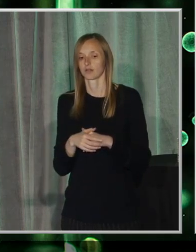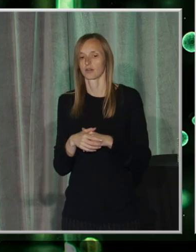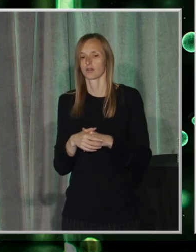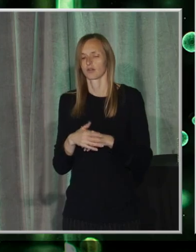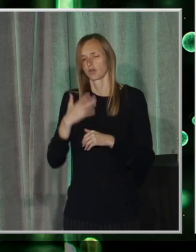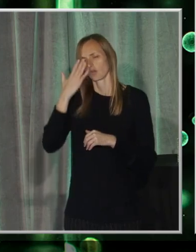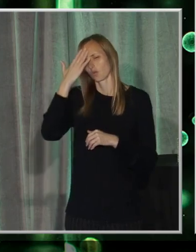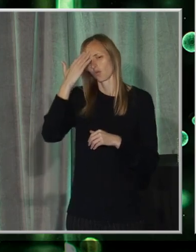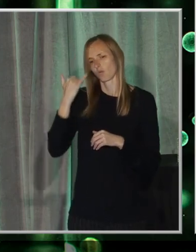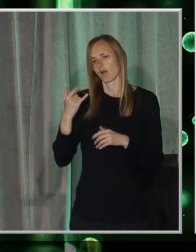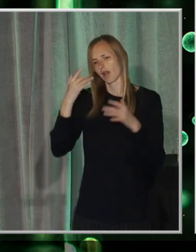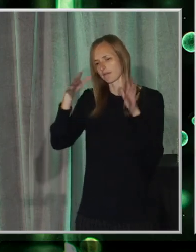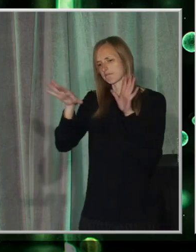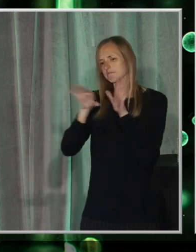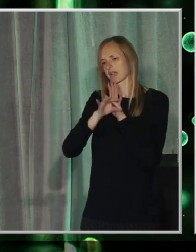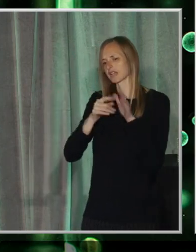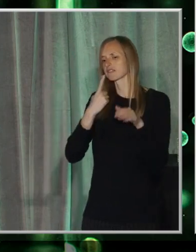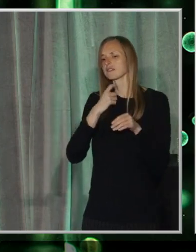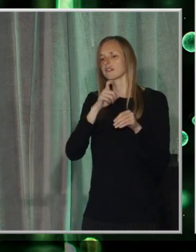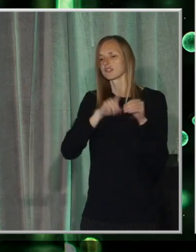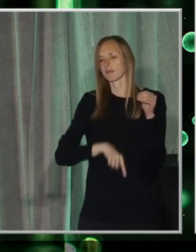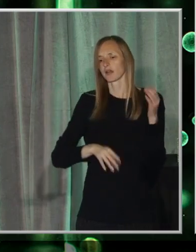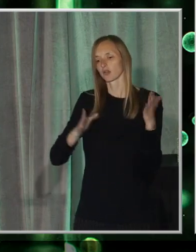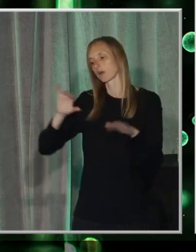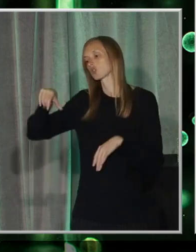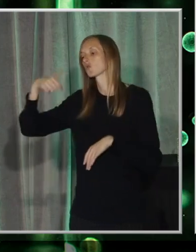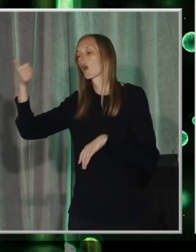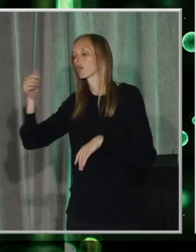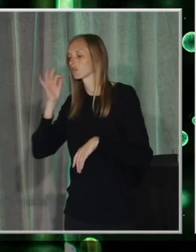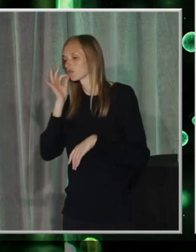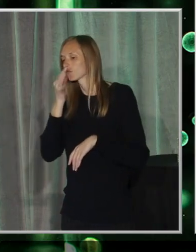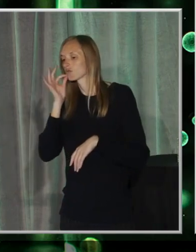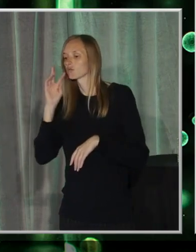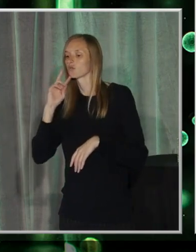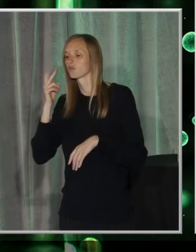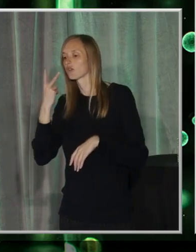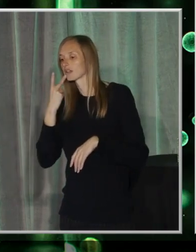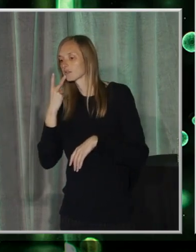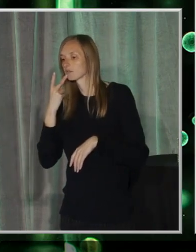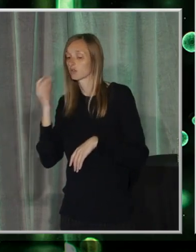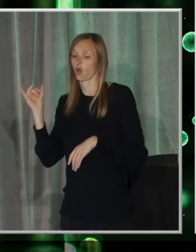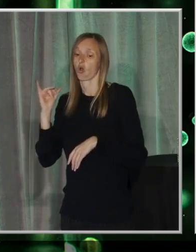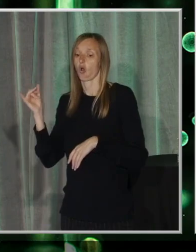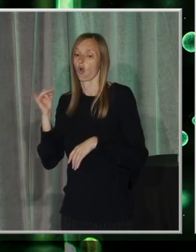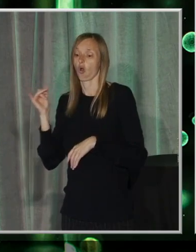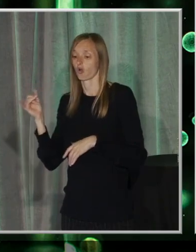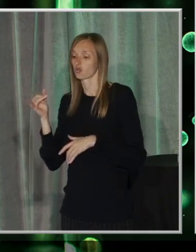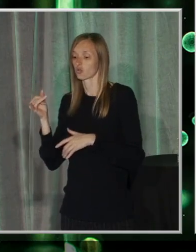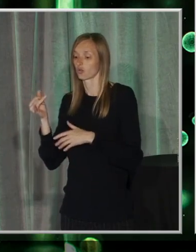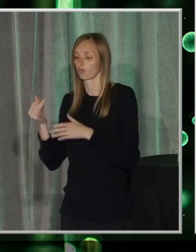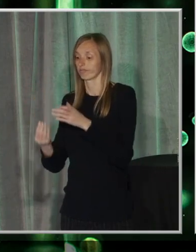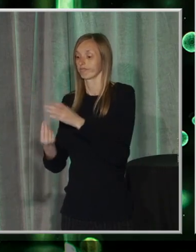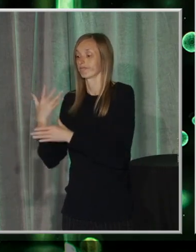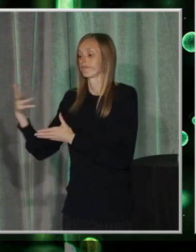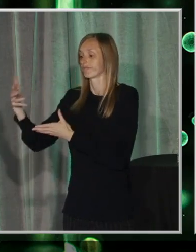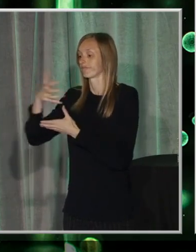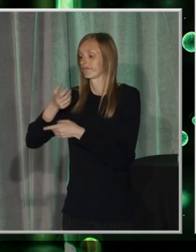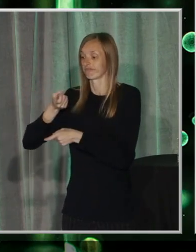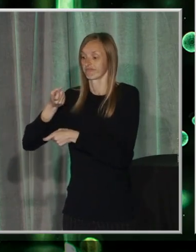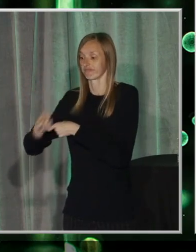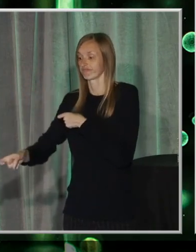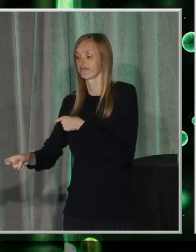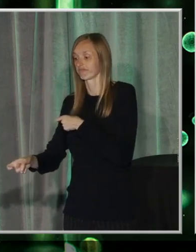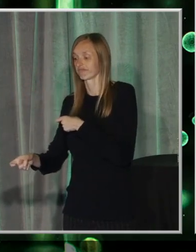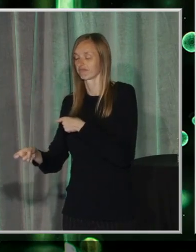did you choose tomatoes over other types of produce that I imagine also have losses associated with their